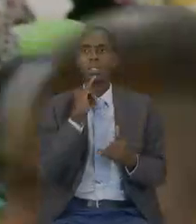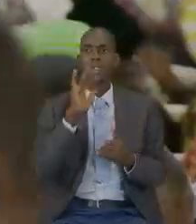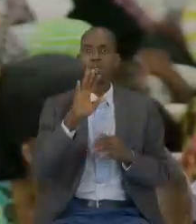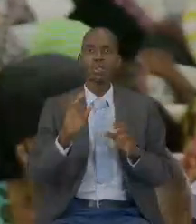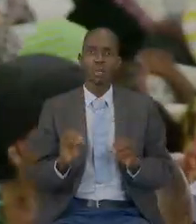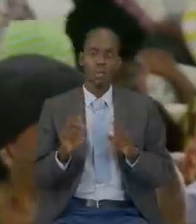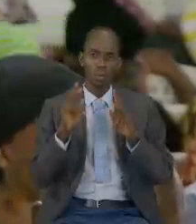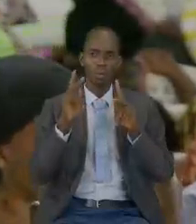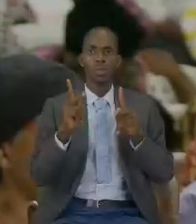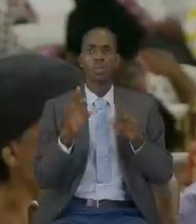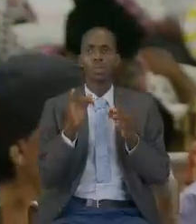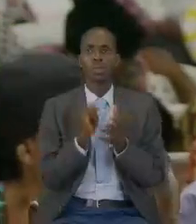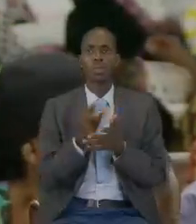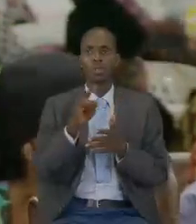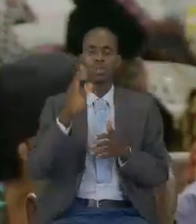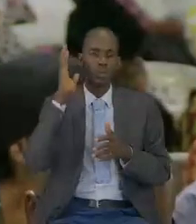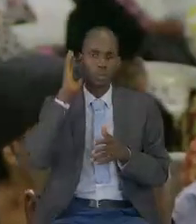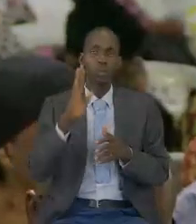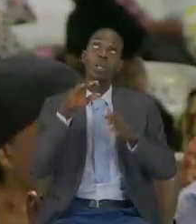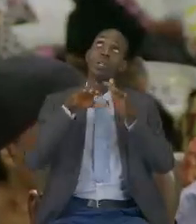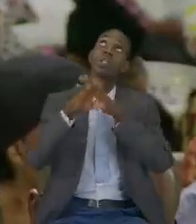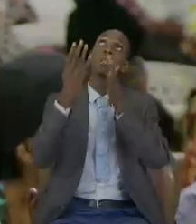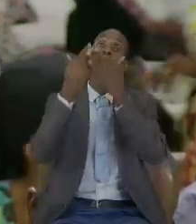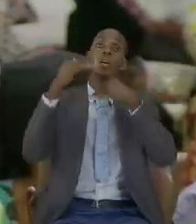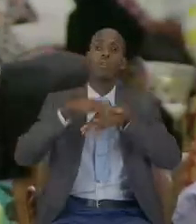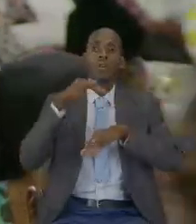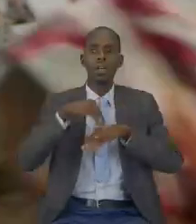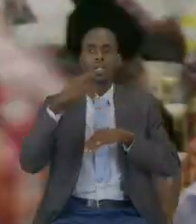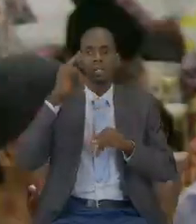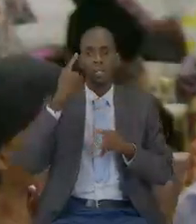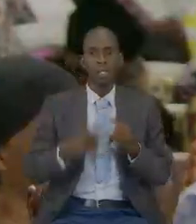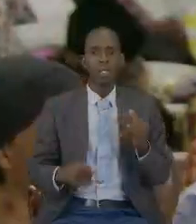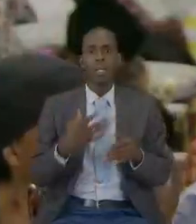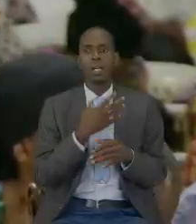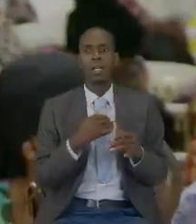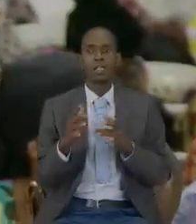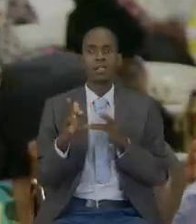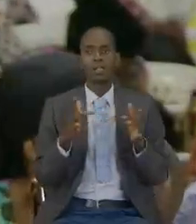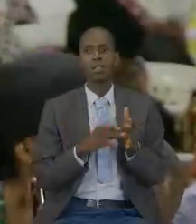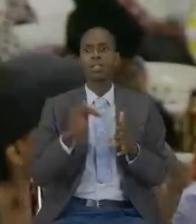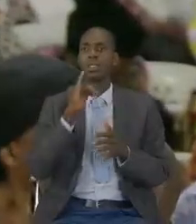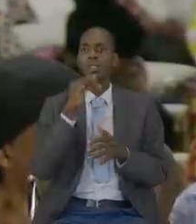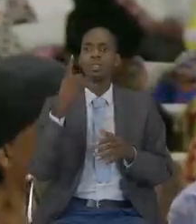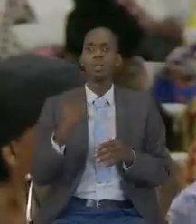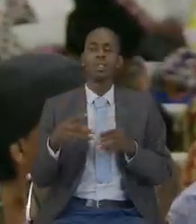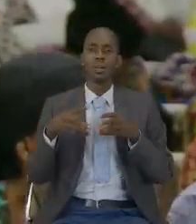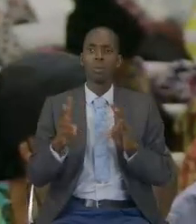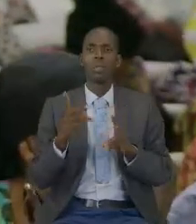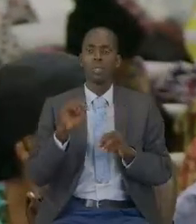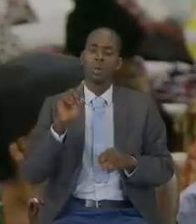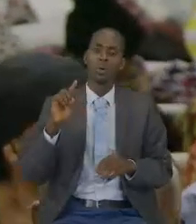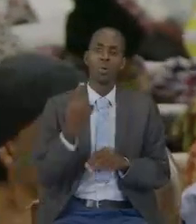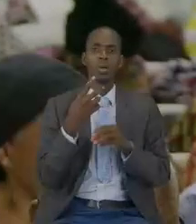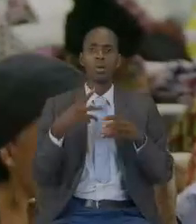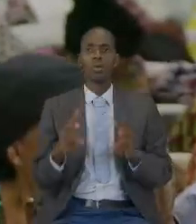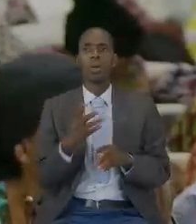This is your chance. So you will get to heaven at last. And Jesus is the way, the only way.